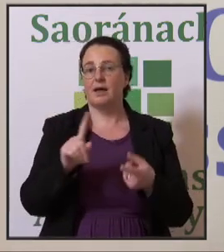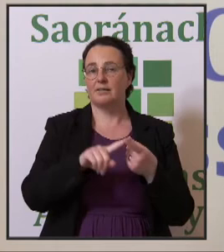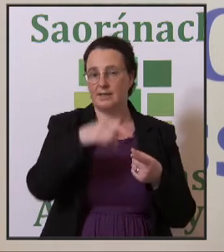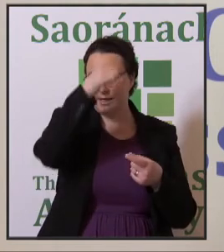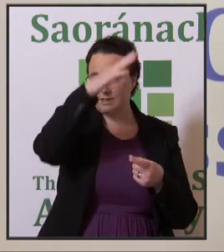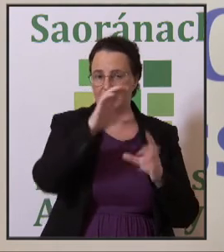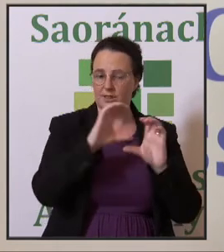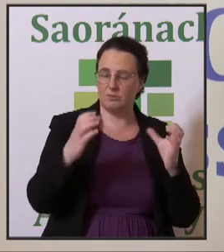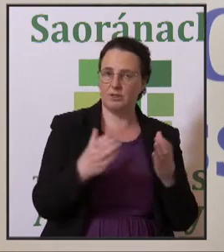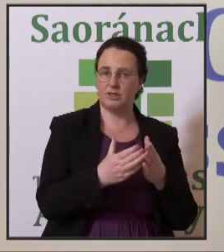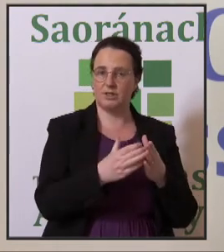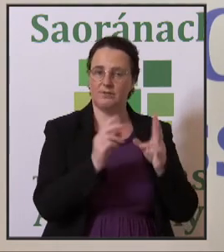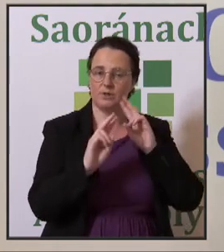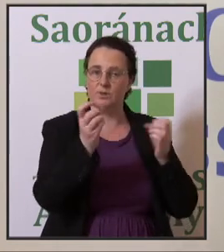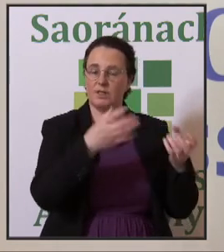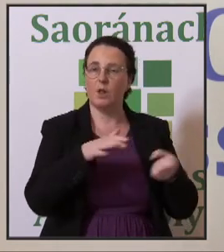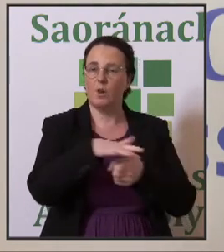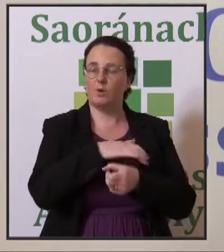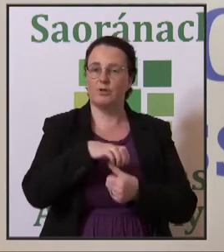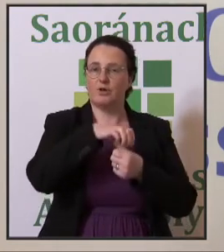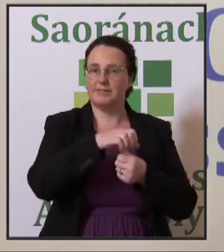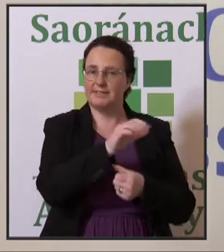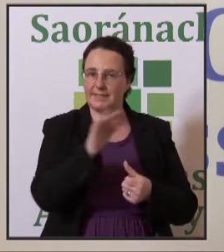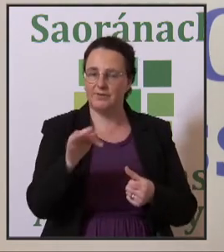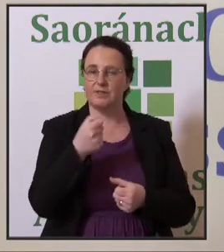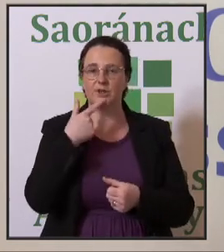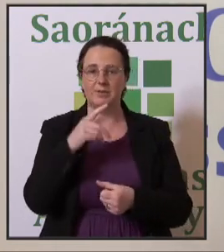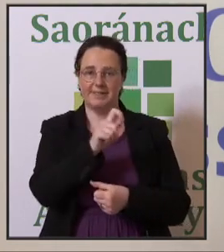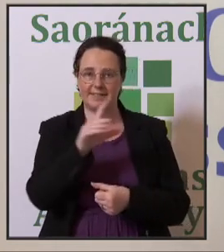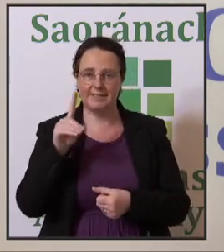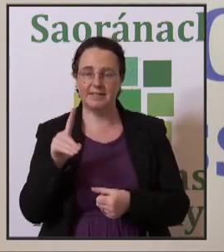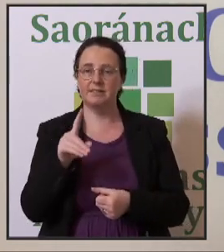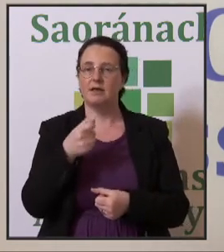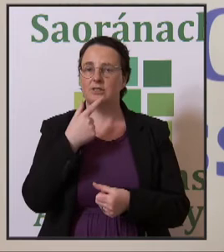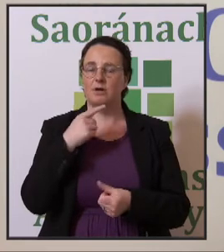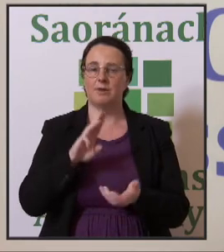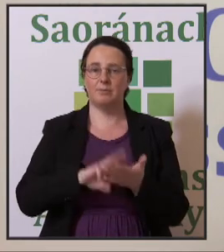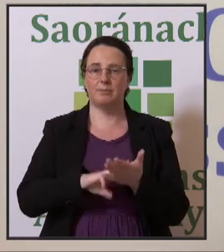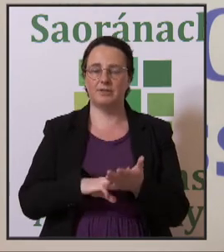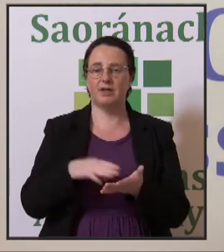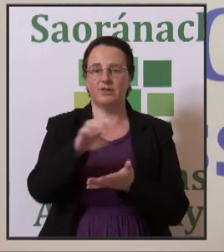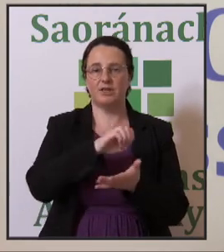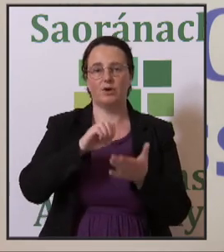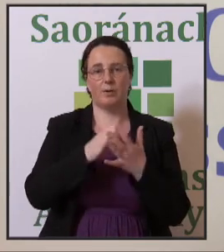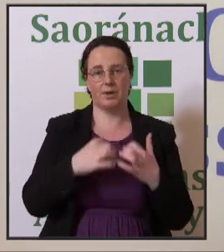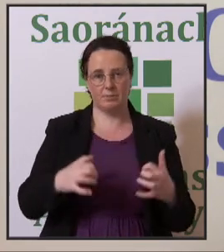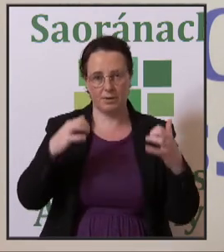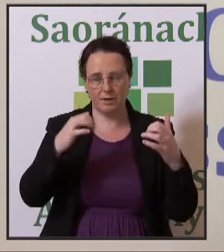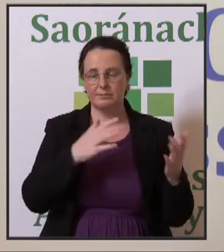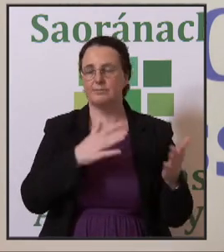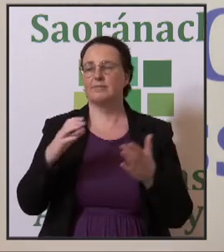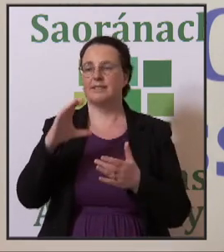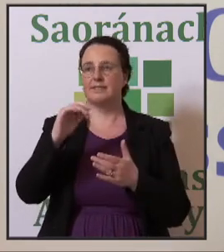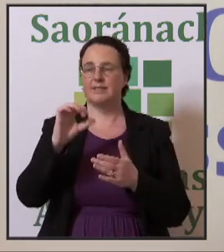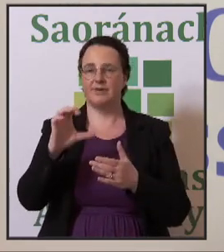community, local authority staff, Dublin TDs, Dublin members of the European Parliament, civic